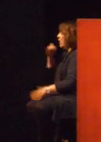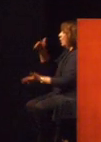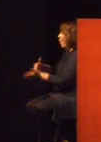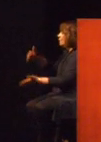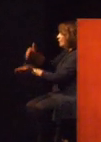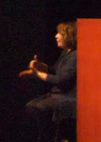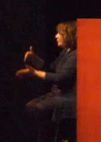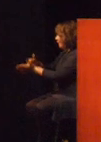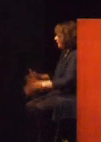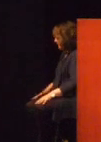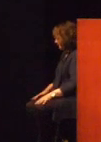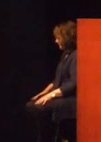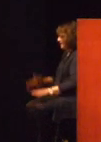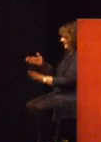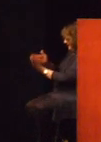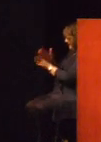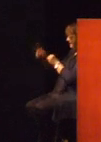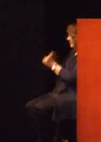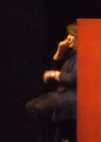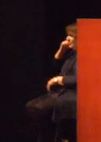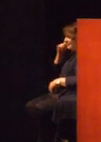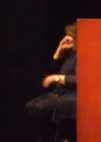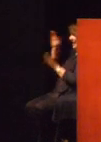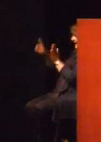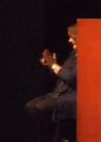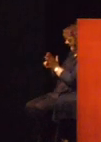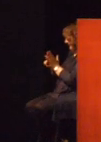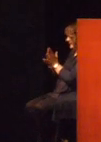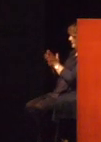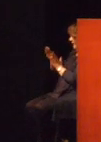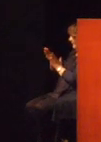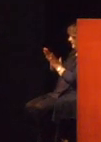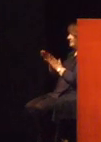Psychology is about racial identity development. I'm pointing to the laptop as if you can see it.